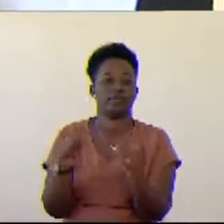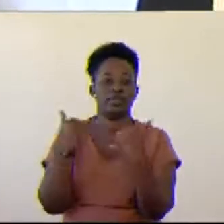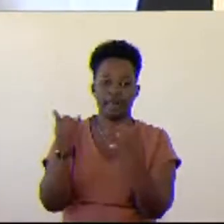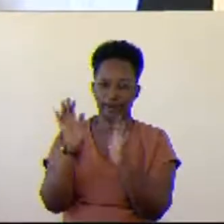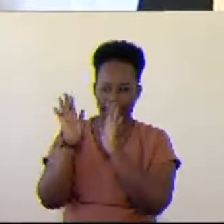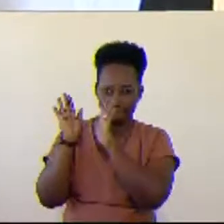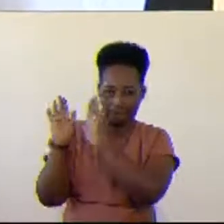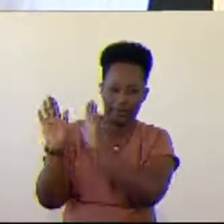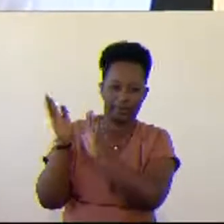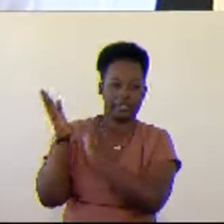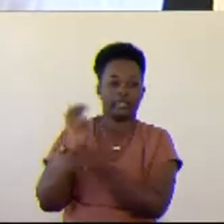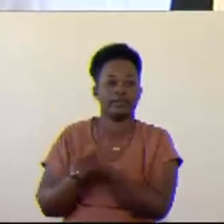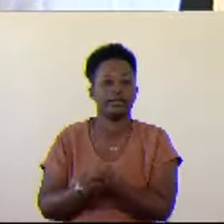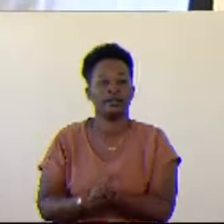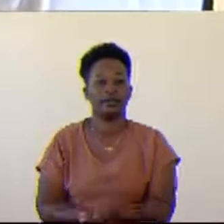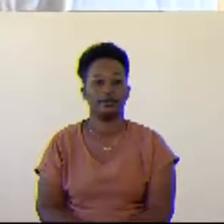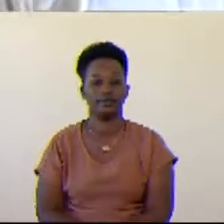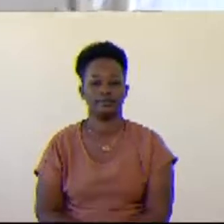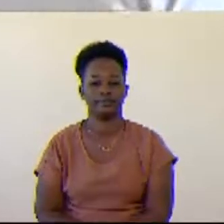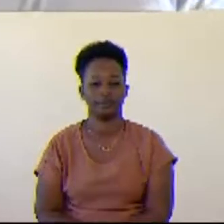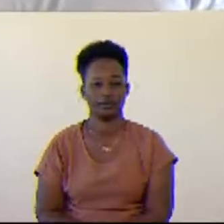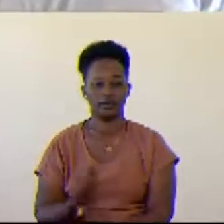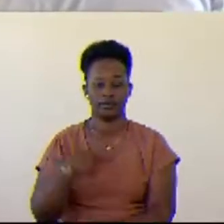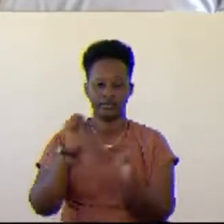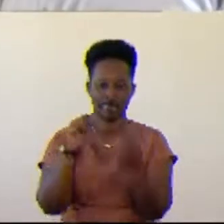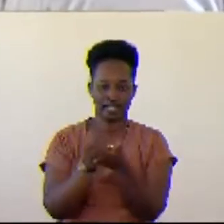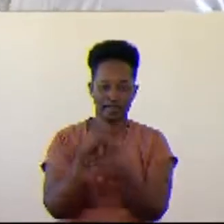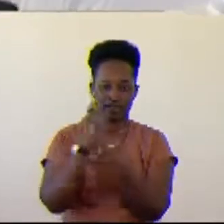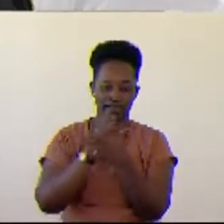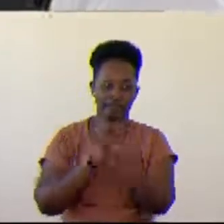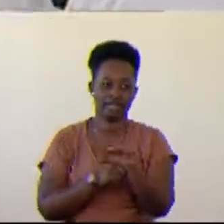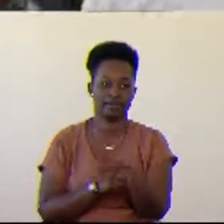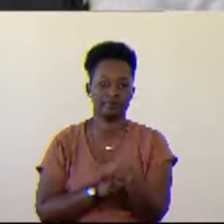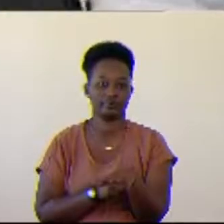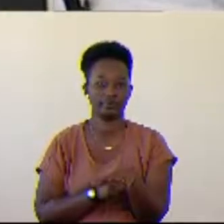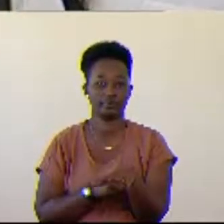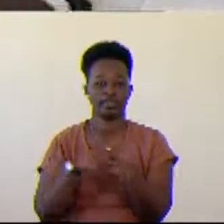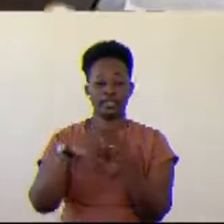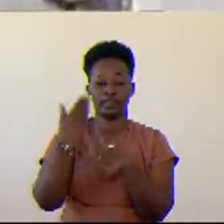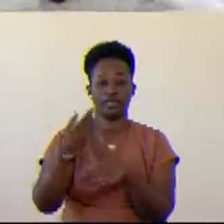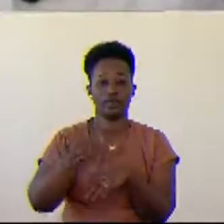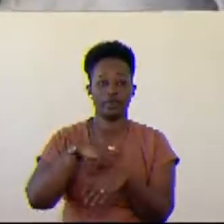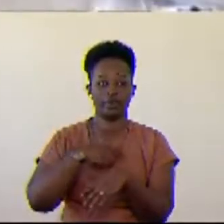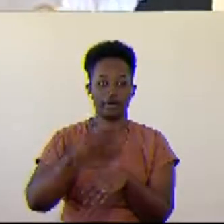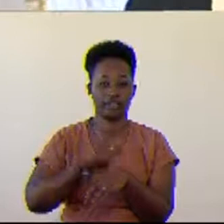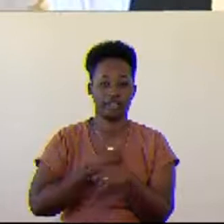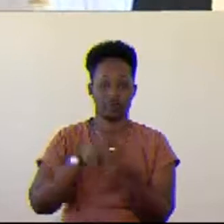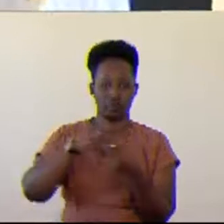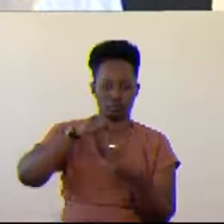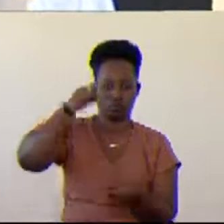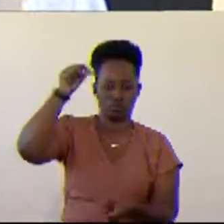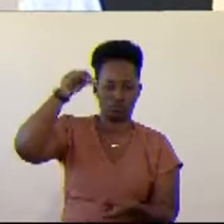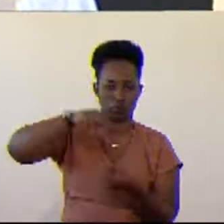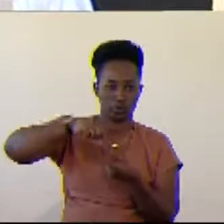force it to come to rest so that we can save some time. Then we have a plumb line. A plumb